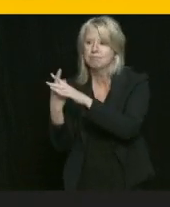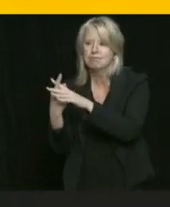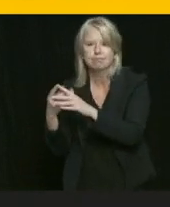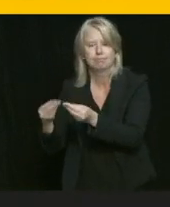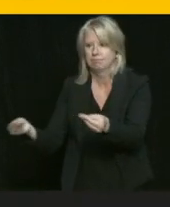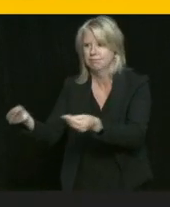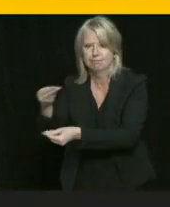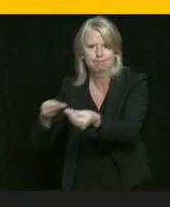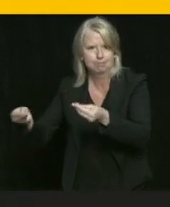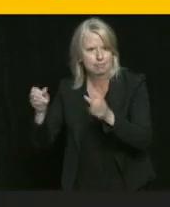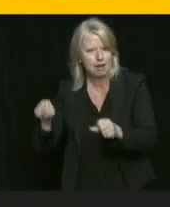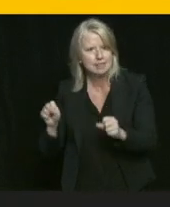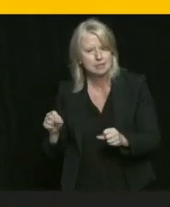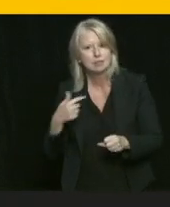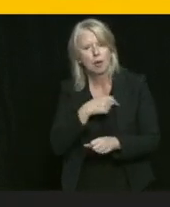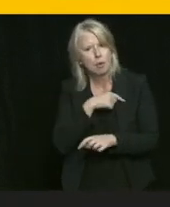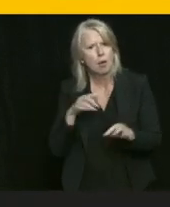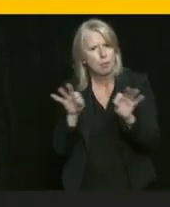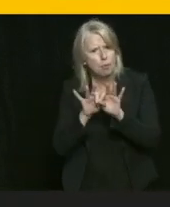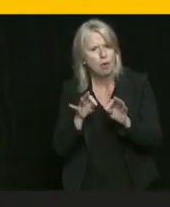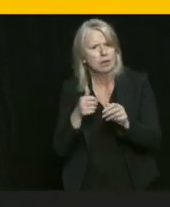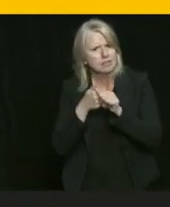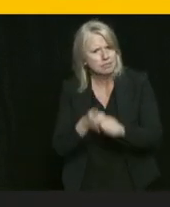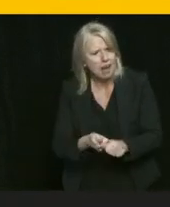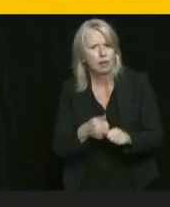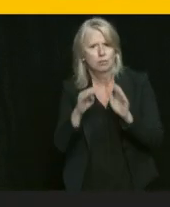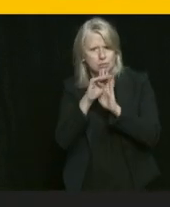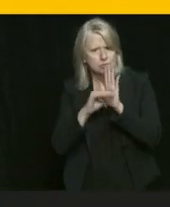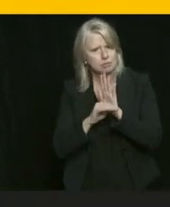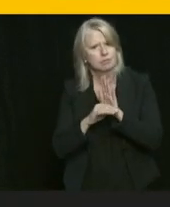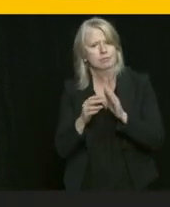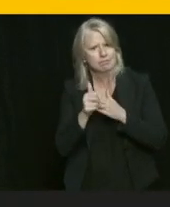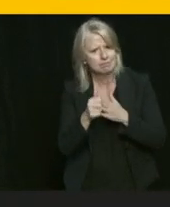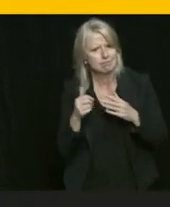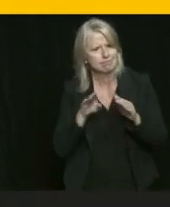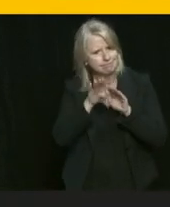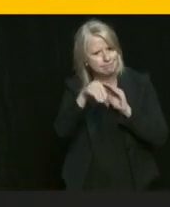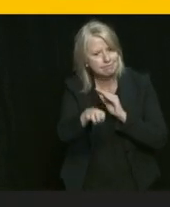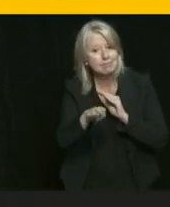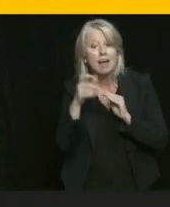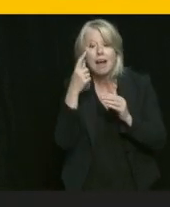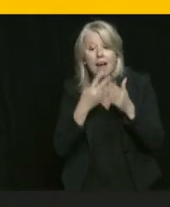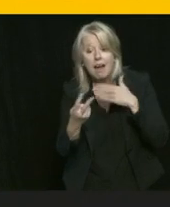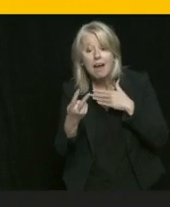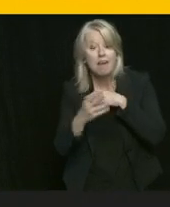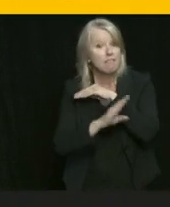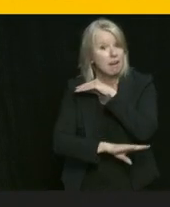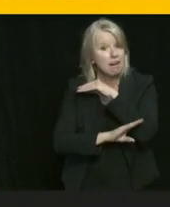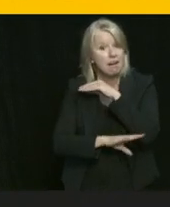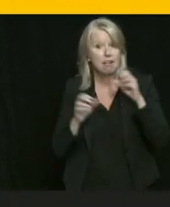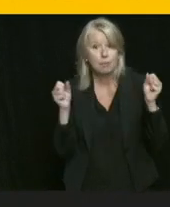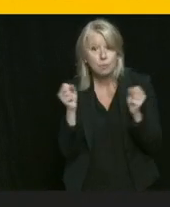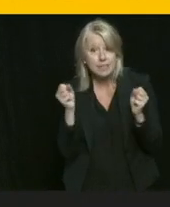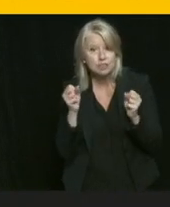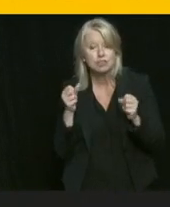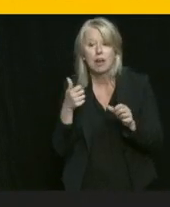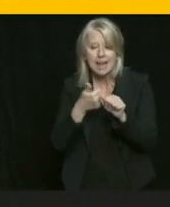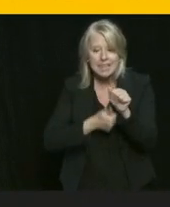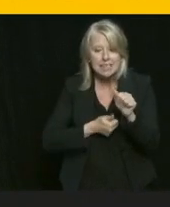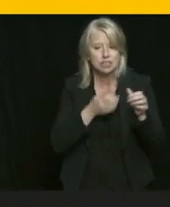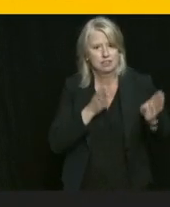So let's get back in the dance and take the lead. What comes next for us this fall and winter is for every one of us to